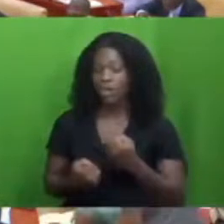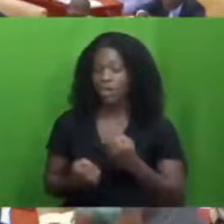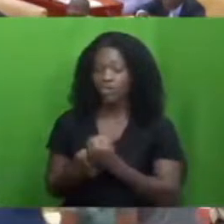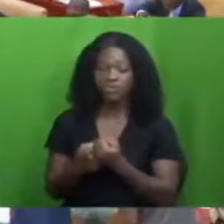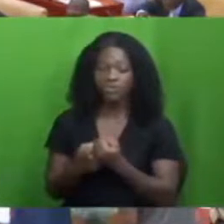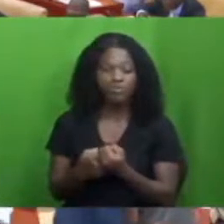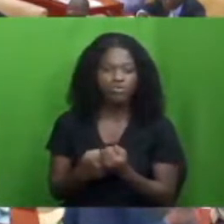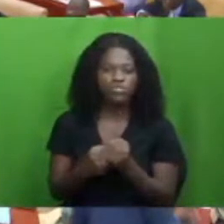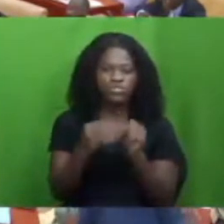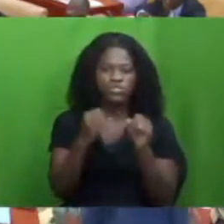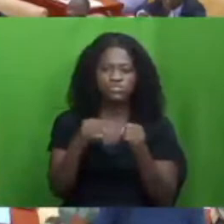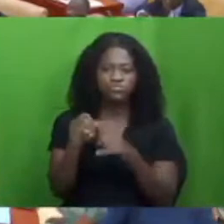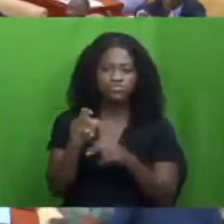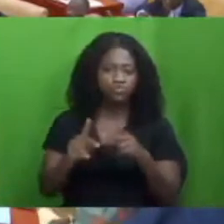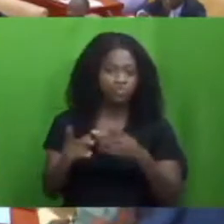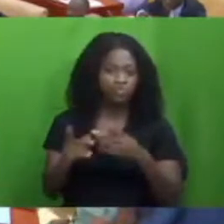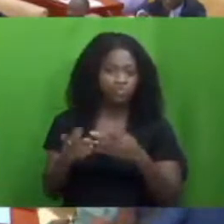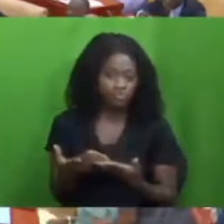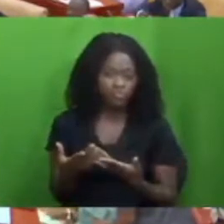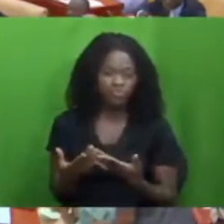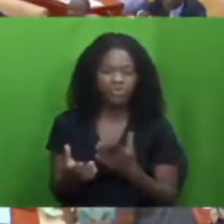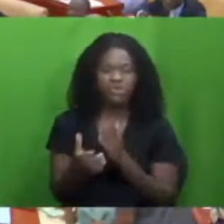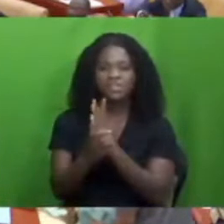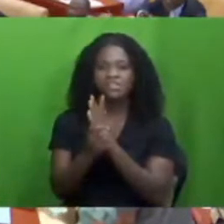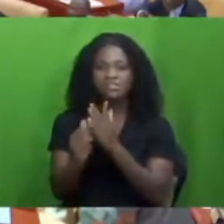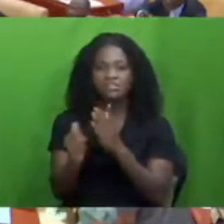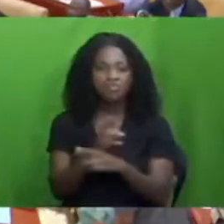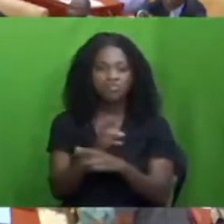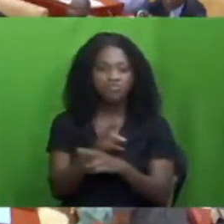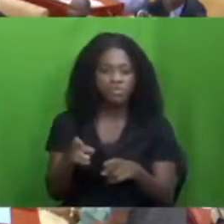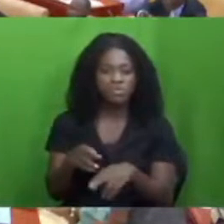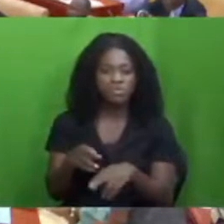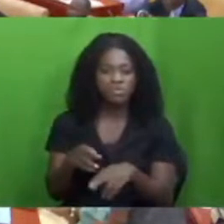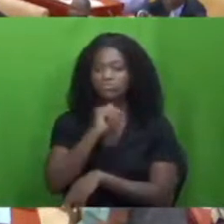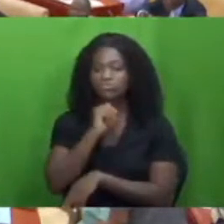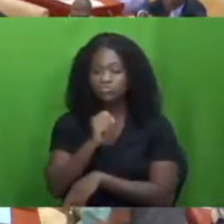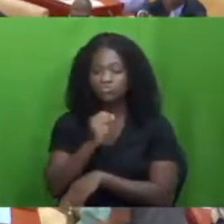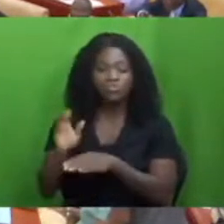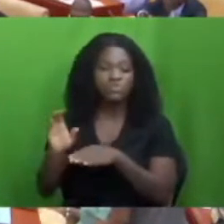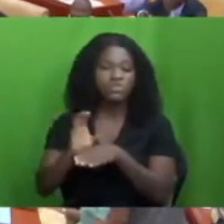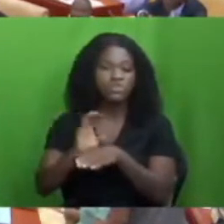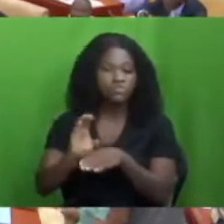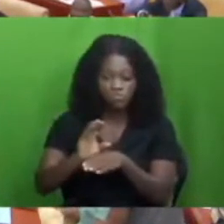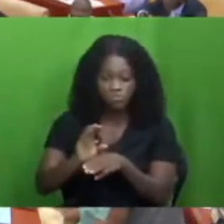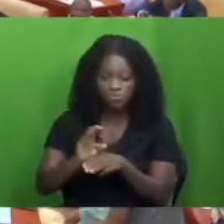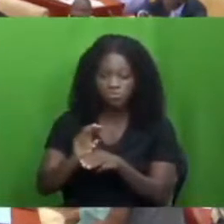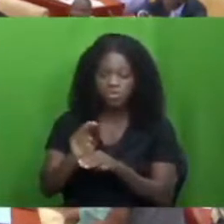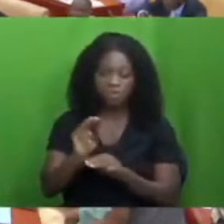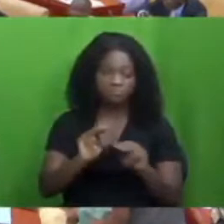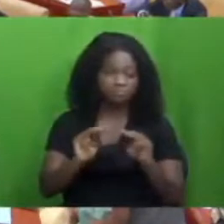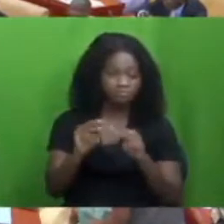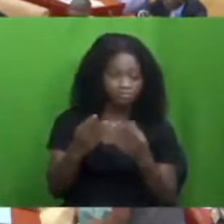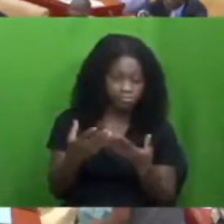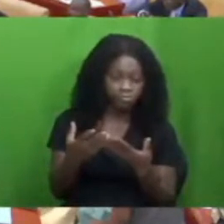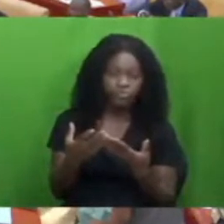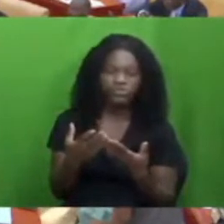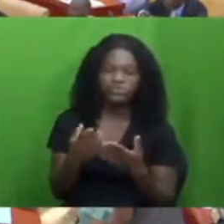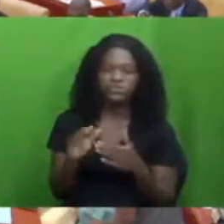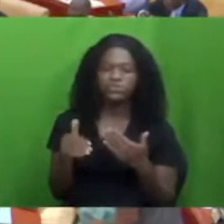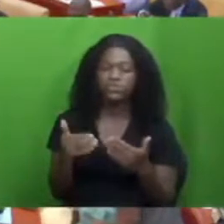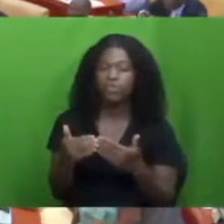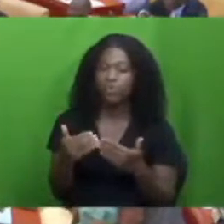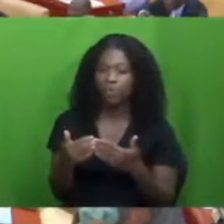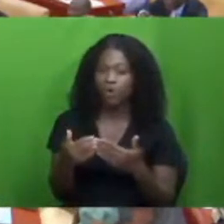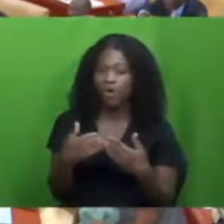skills, investment readiness tools, as well as coaching and mentoring services under the USTA initiative,